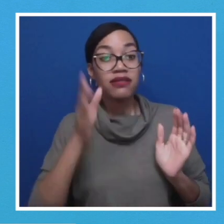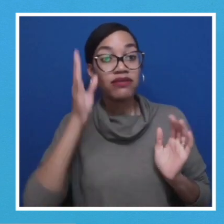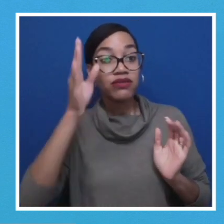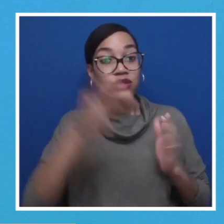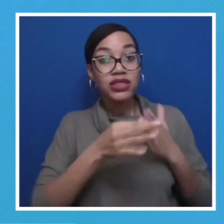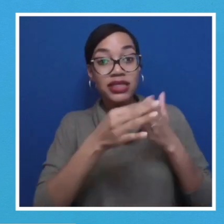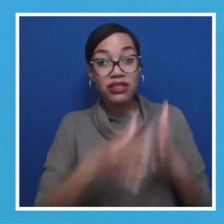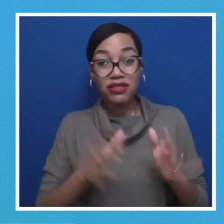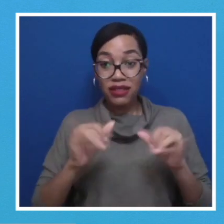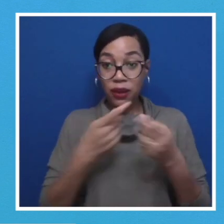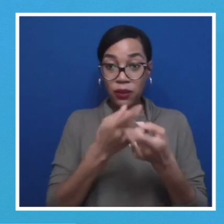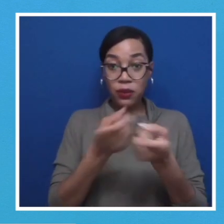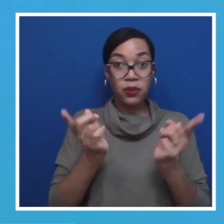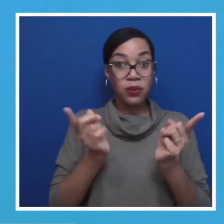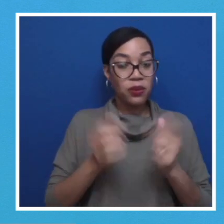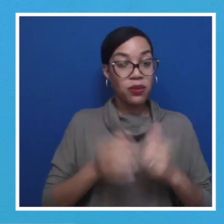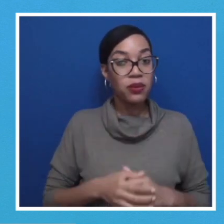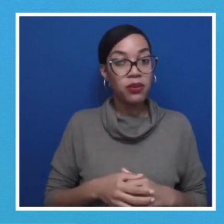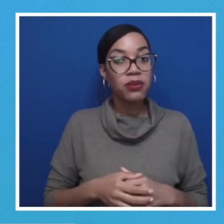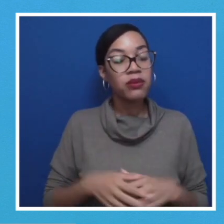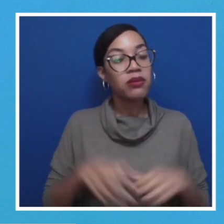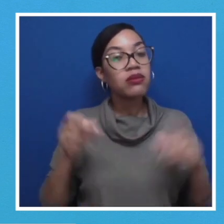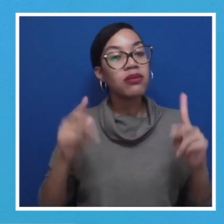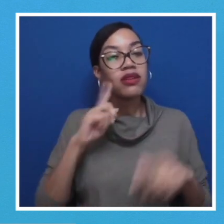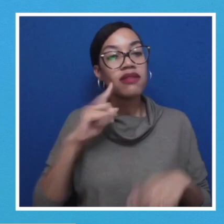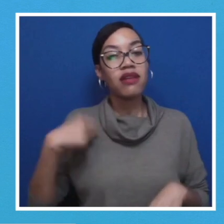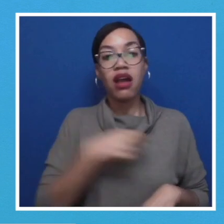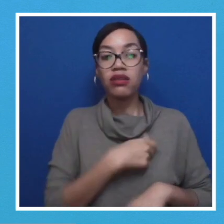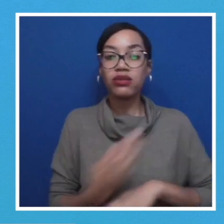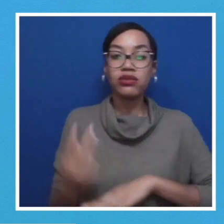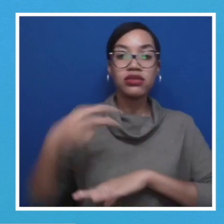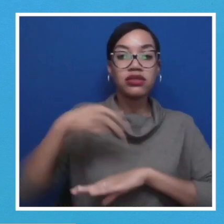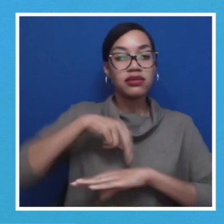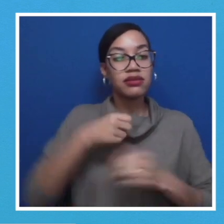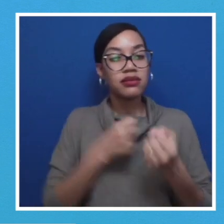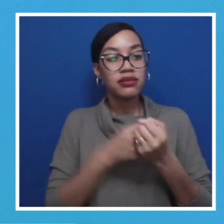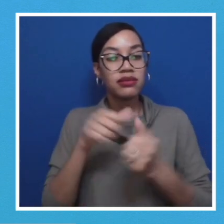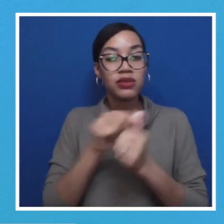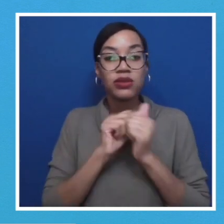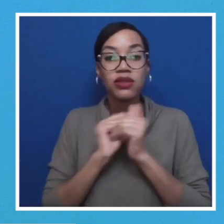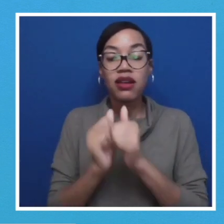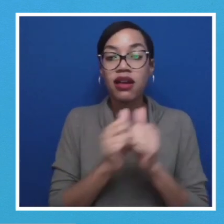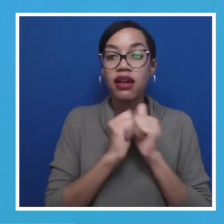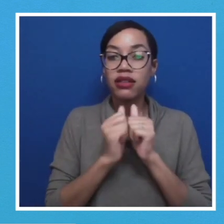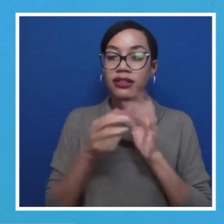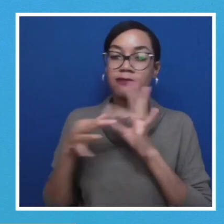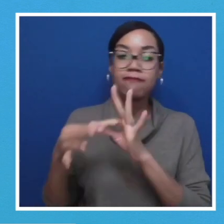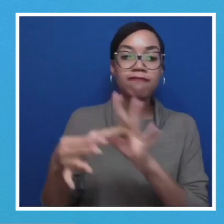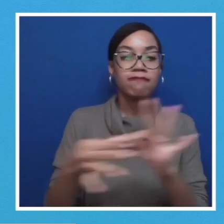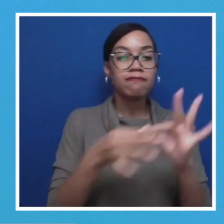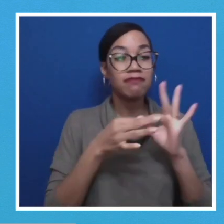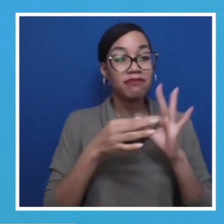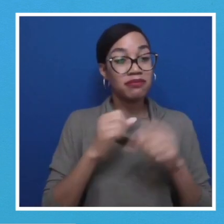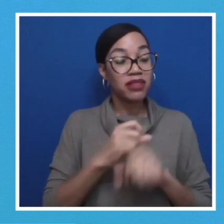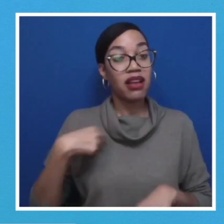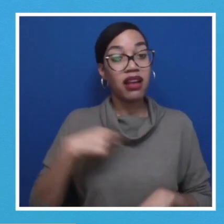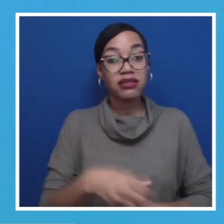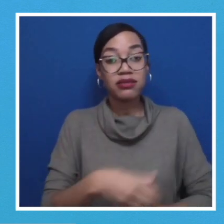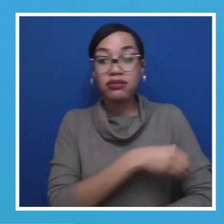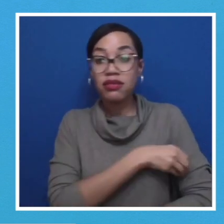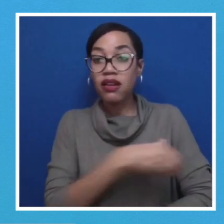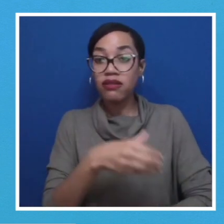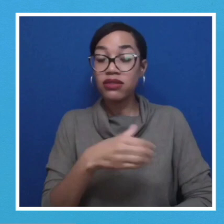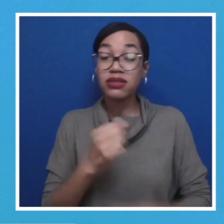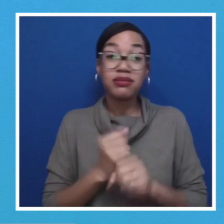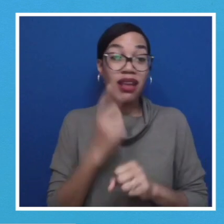you. This opportunity to stand up together, united, makes you powerful. It makes everybody powerful. It